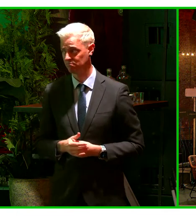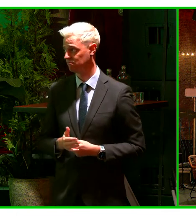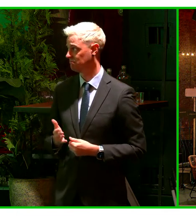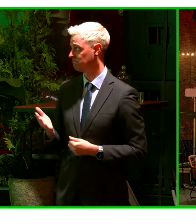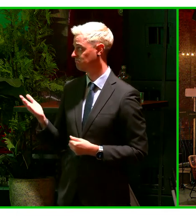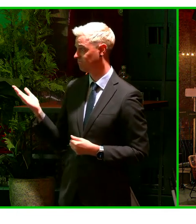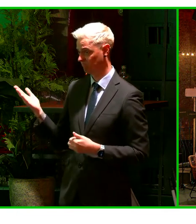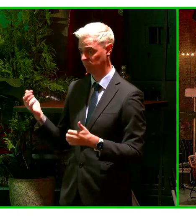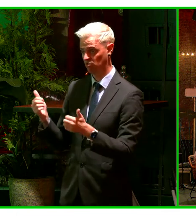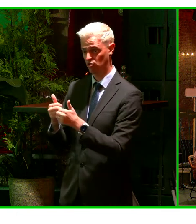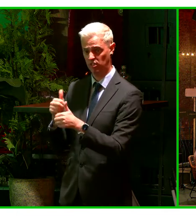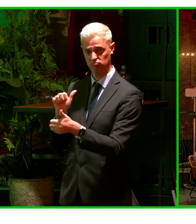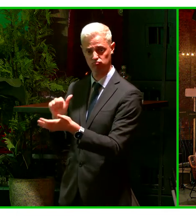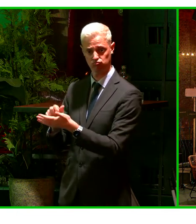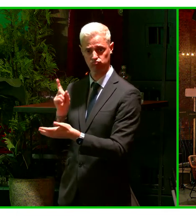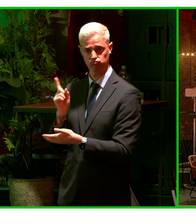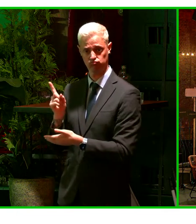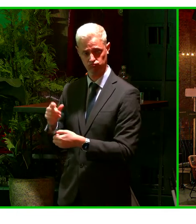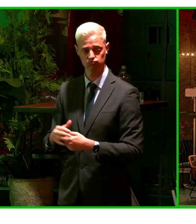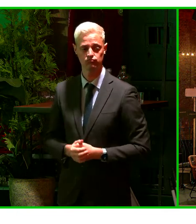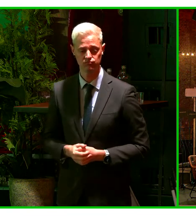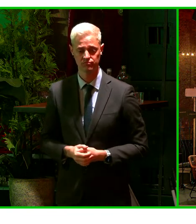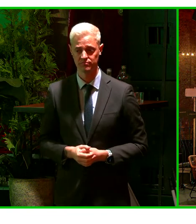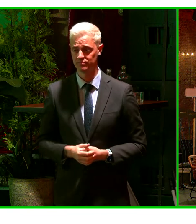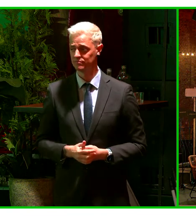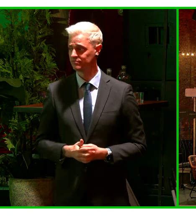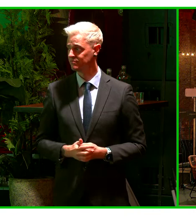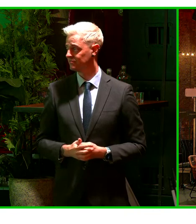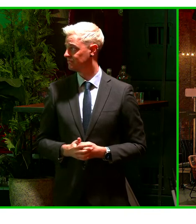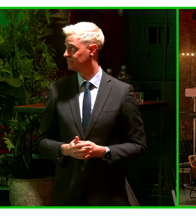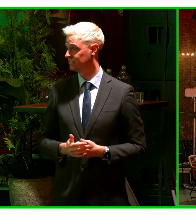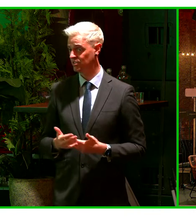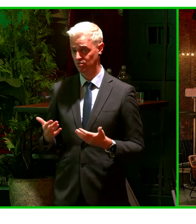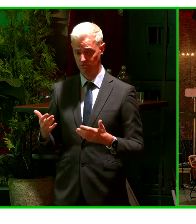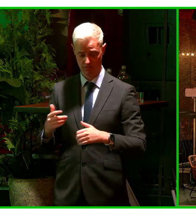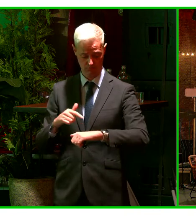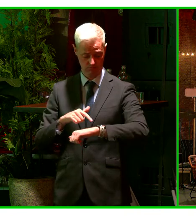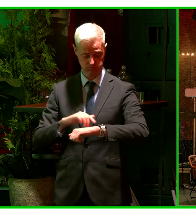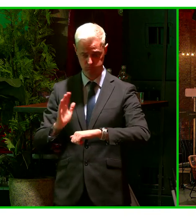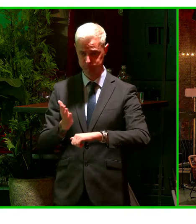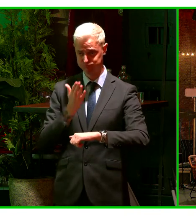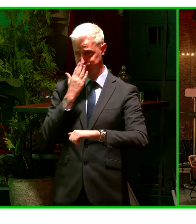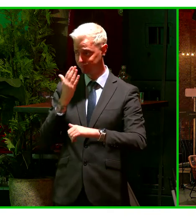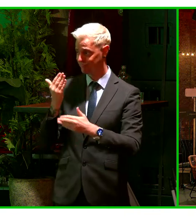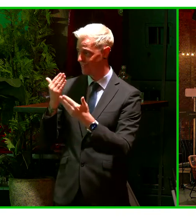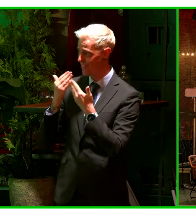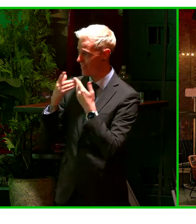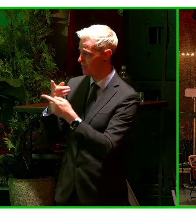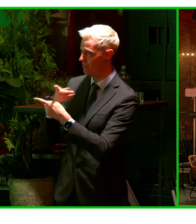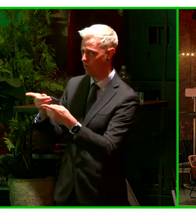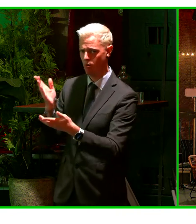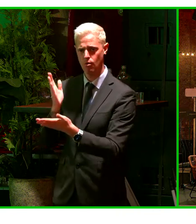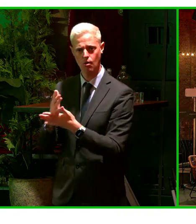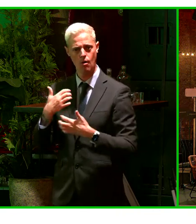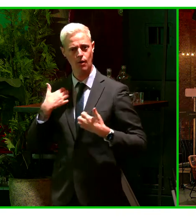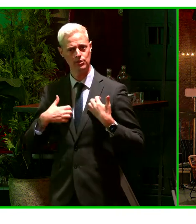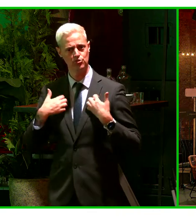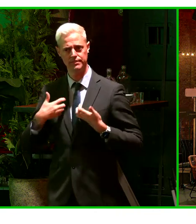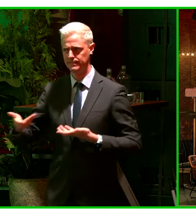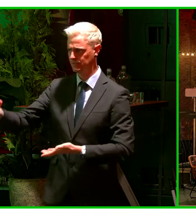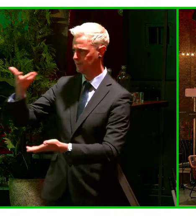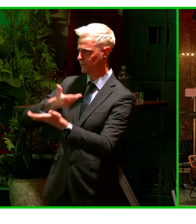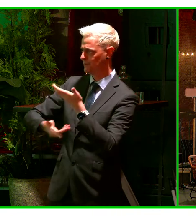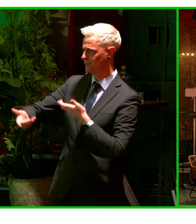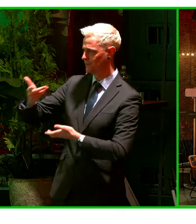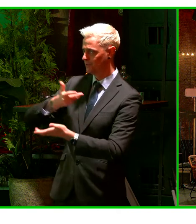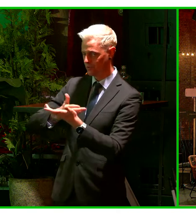Totally agree. Okay, so all it remains for me now is to thank everyone for that. I think it was a really interesting session. A lot of stuff to do, I'm sure we